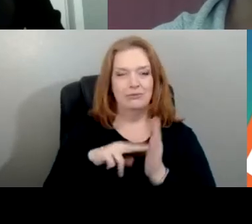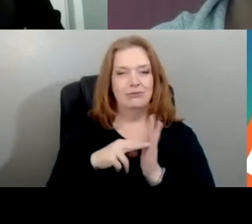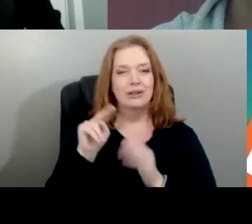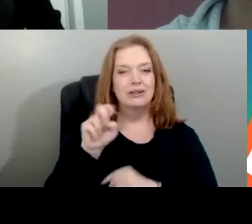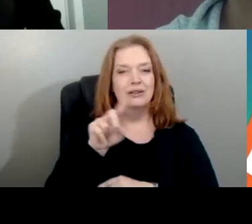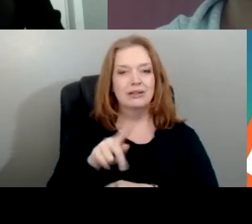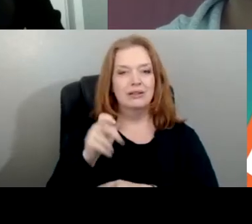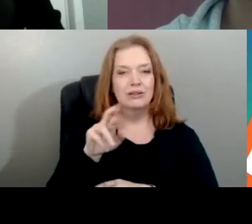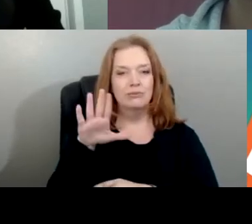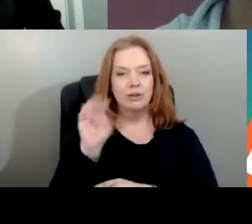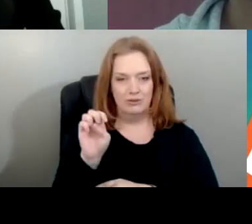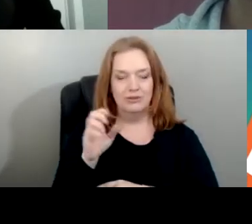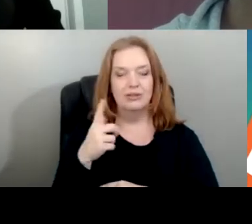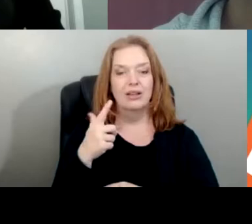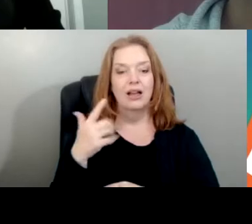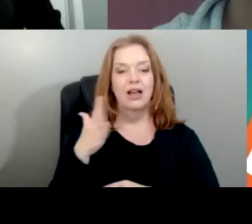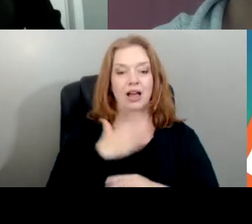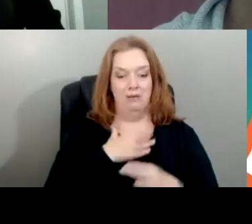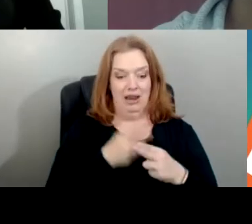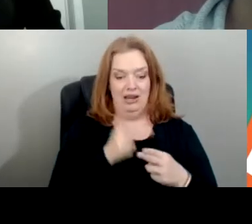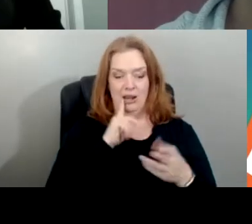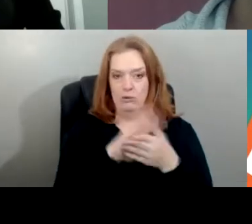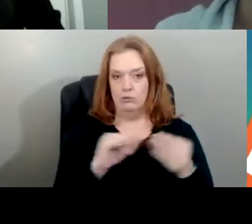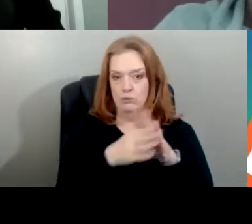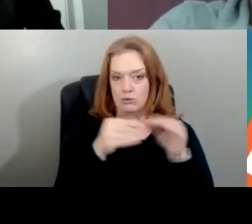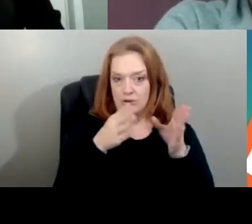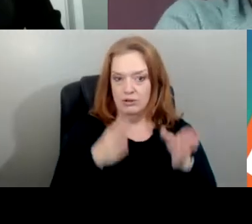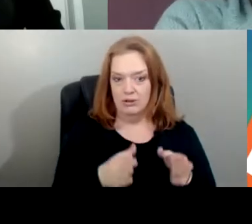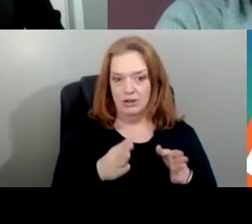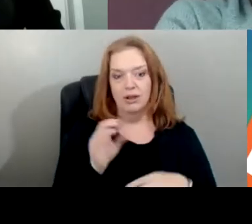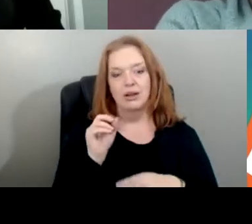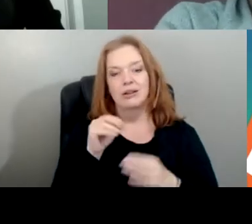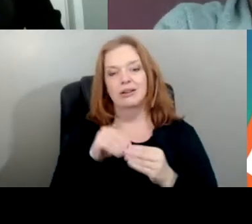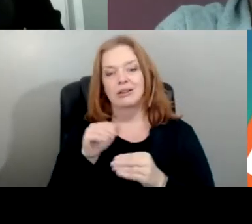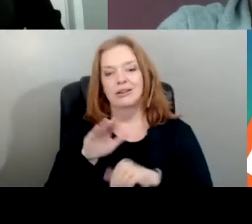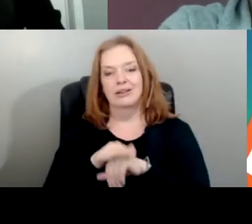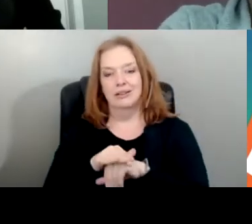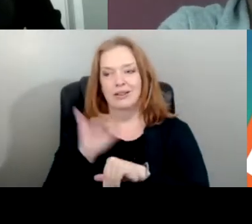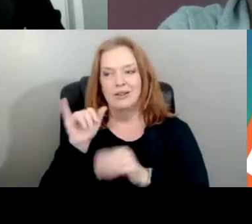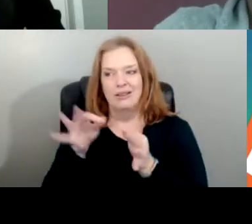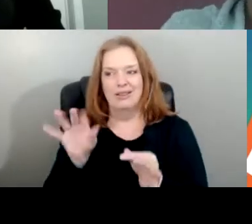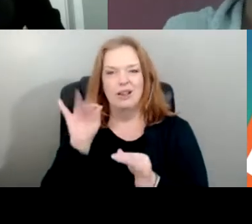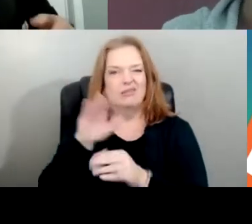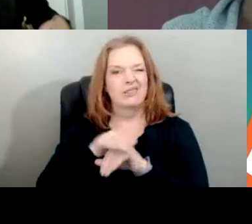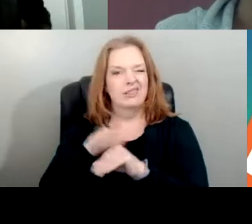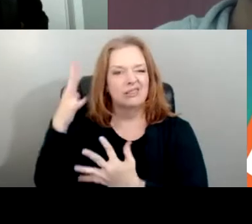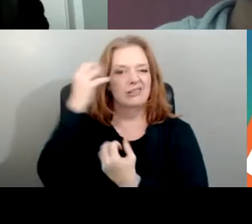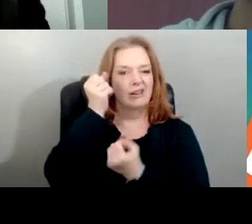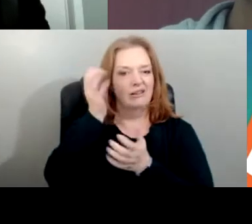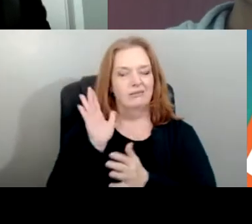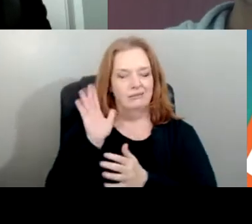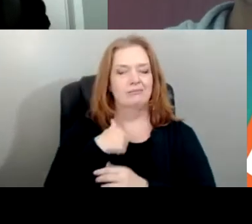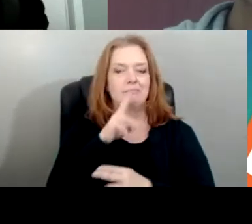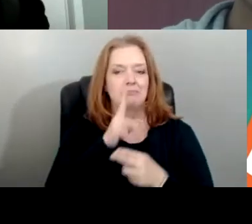Chief Redheart. My name is the storyteller. I also go by Tai in the language of our colonizers. I am an